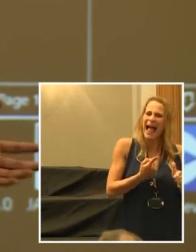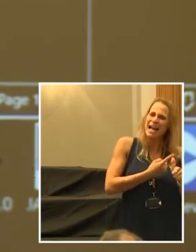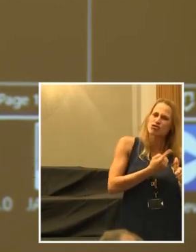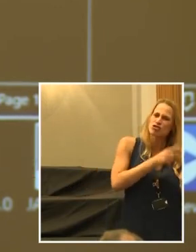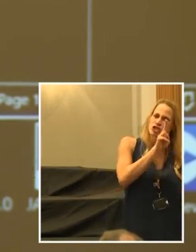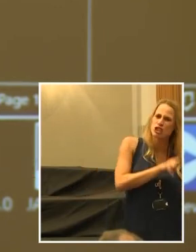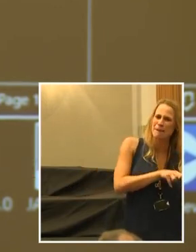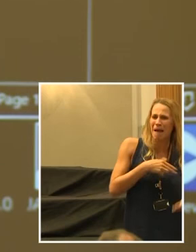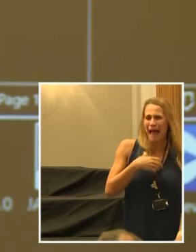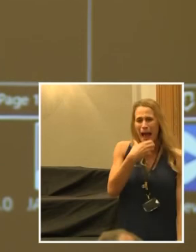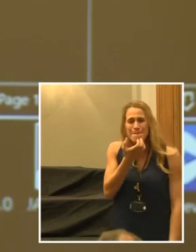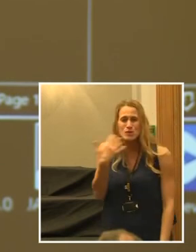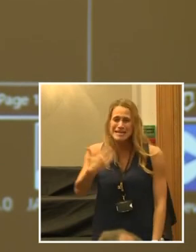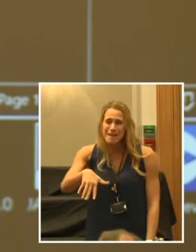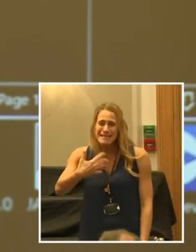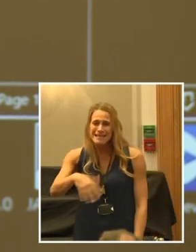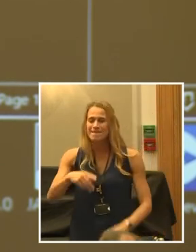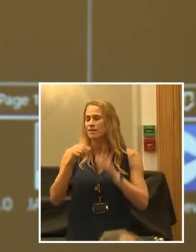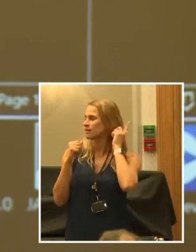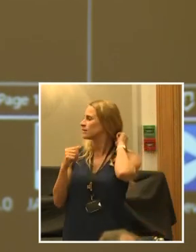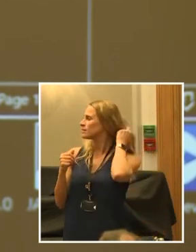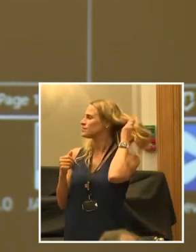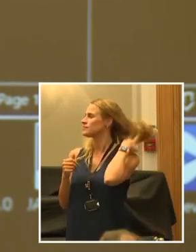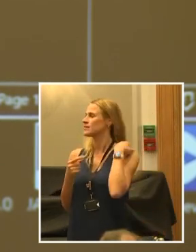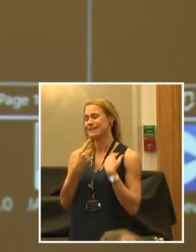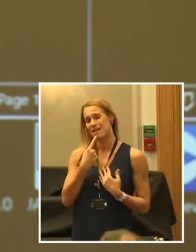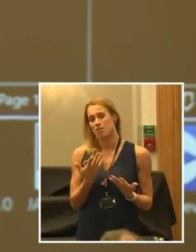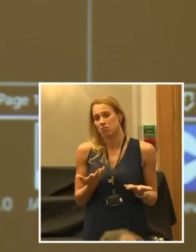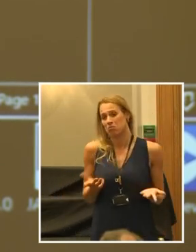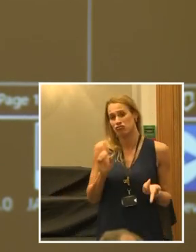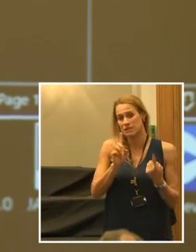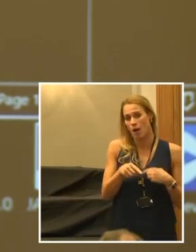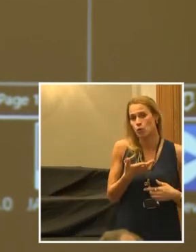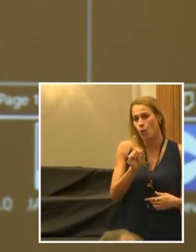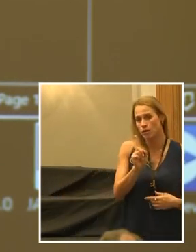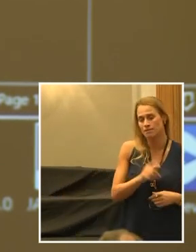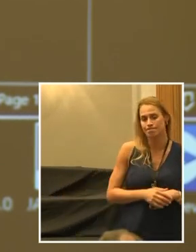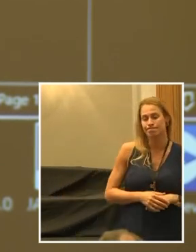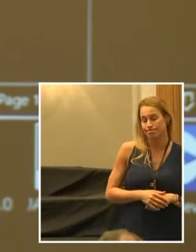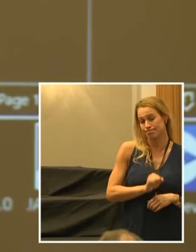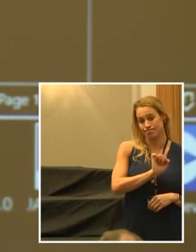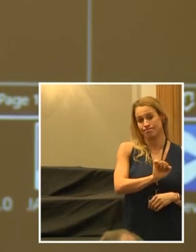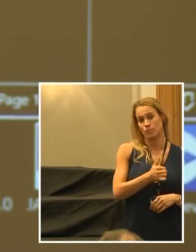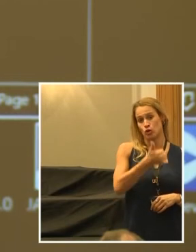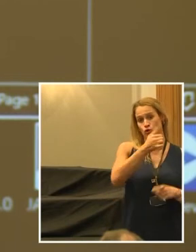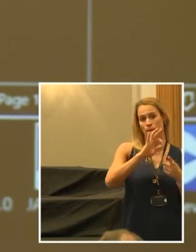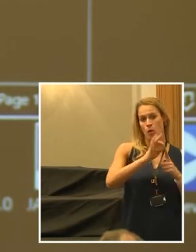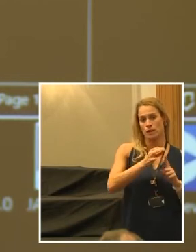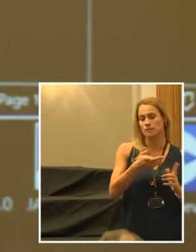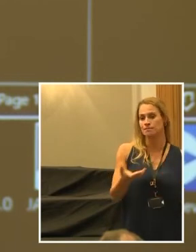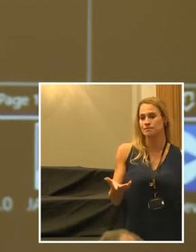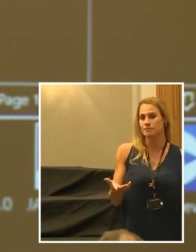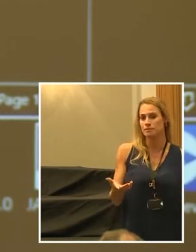cheaper and Apple's well expensive. Well, I'll say to people this, I'll say, that's a fair point, but I've got clients who bought a